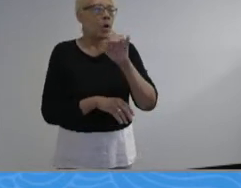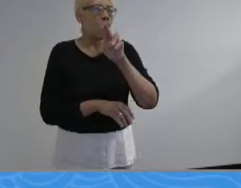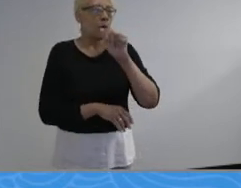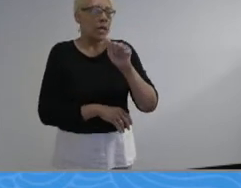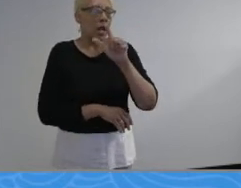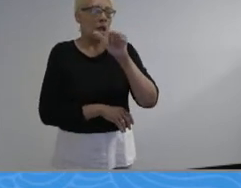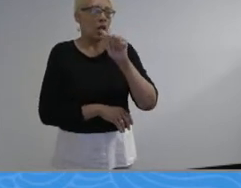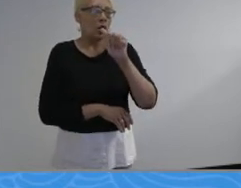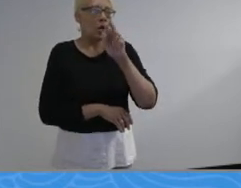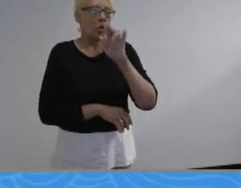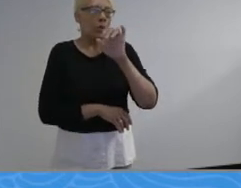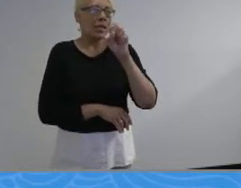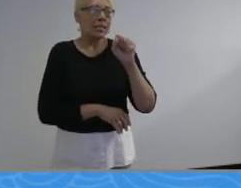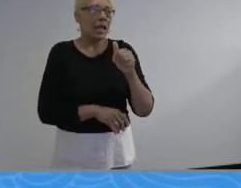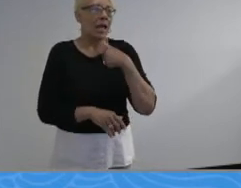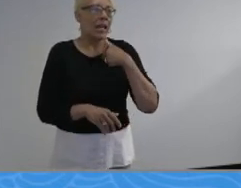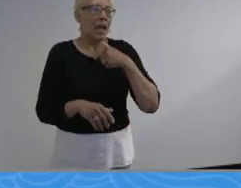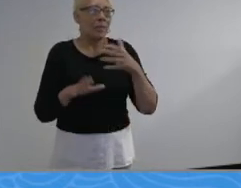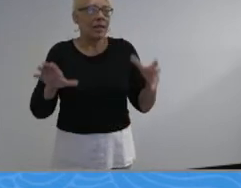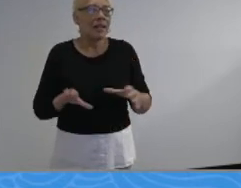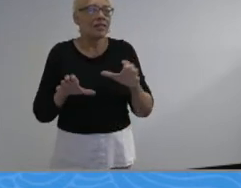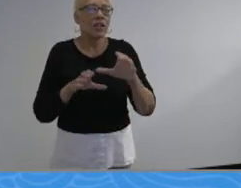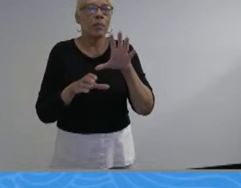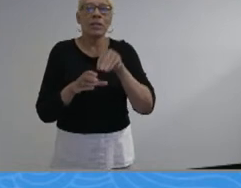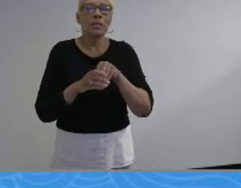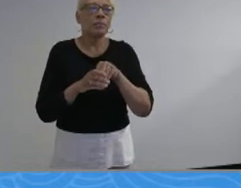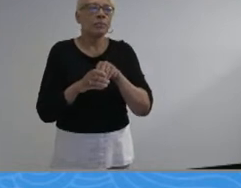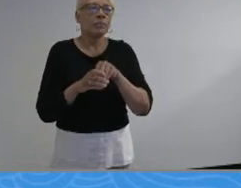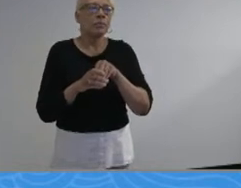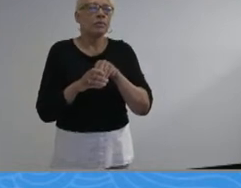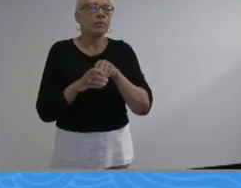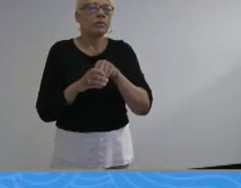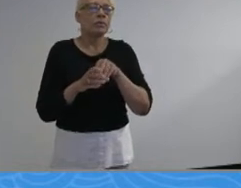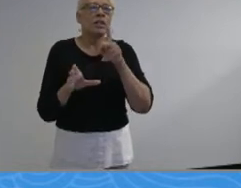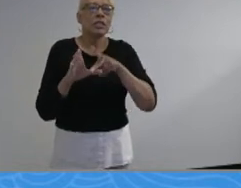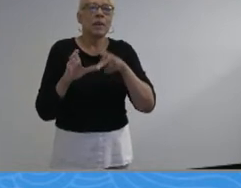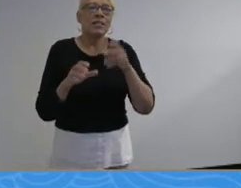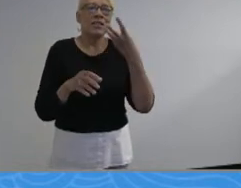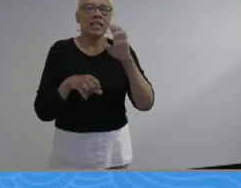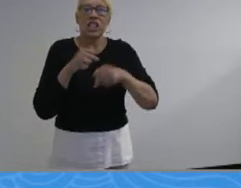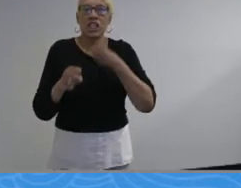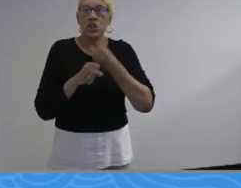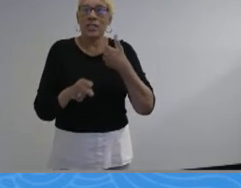been actively participating in the Long Beach Unified School District for 16 years. I have two